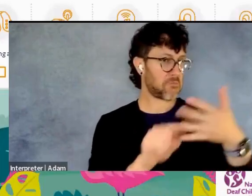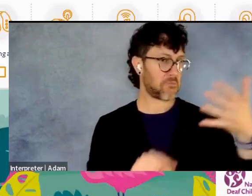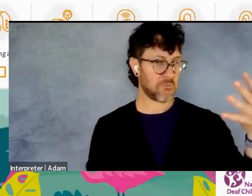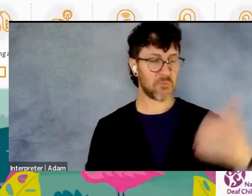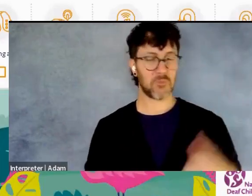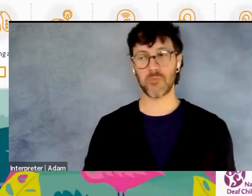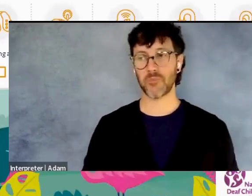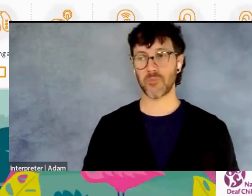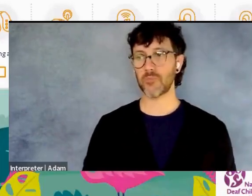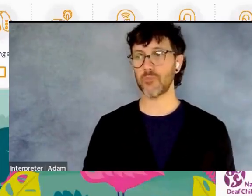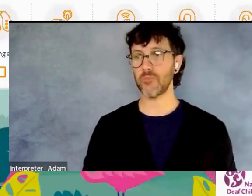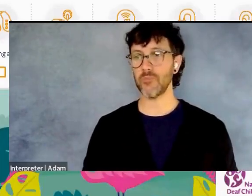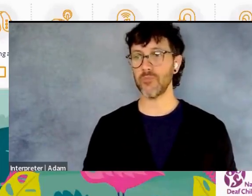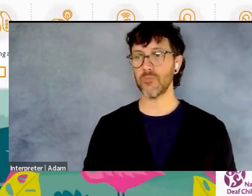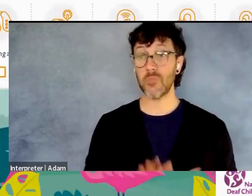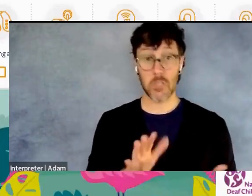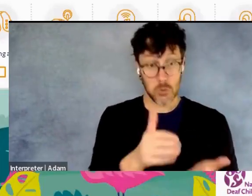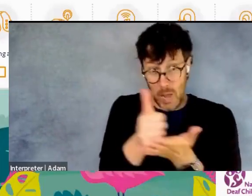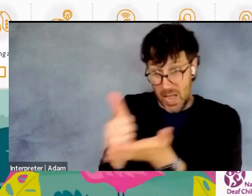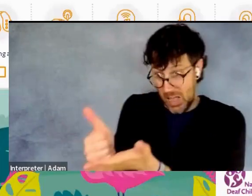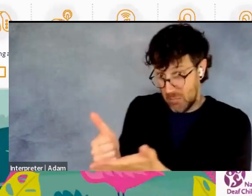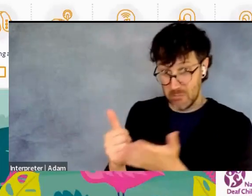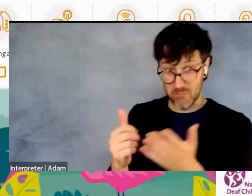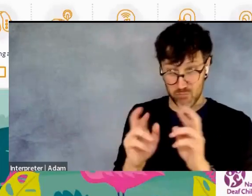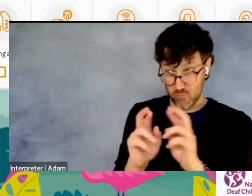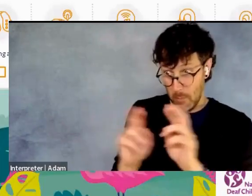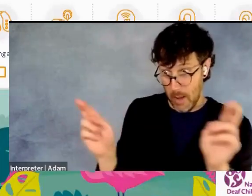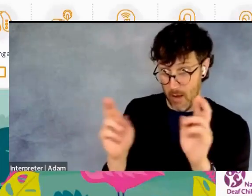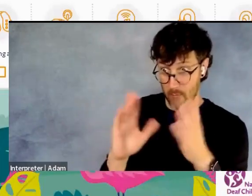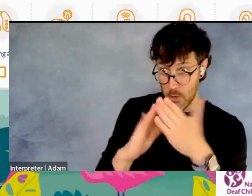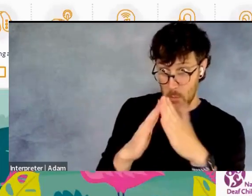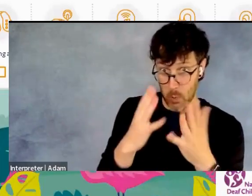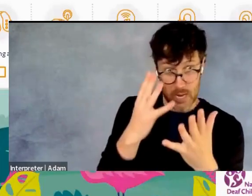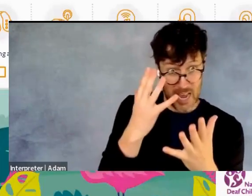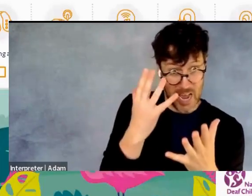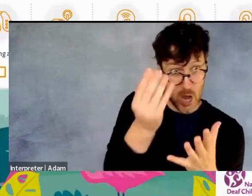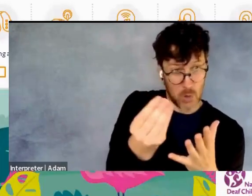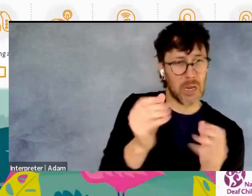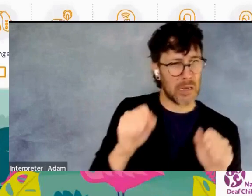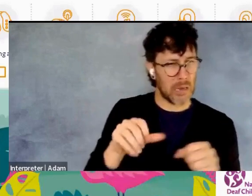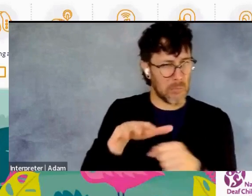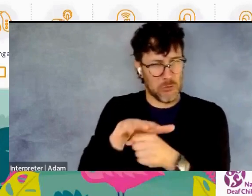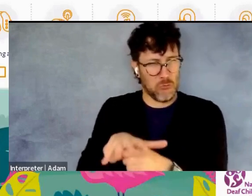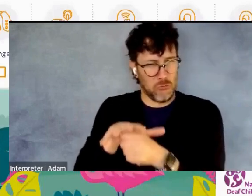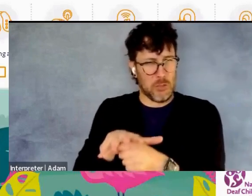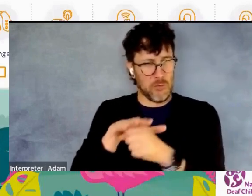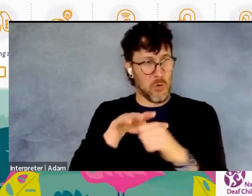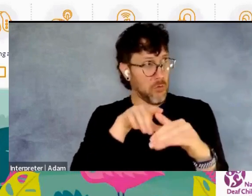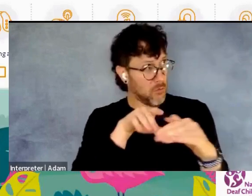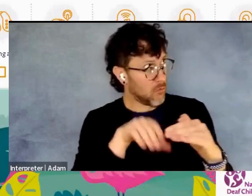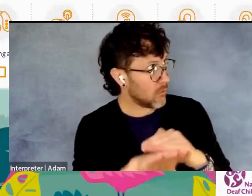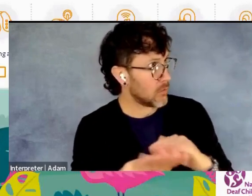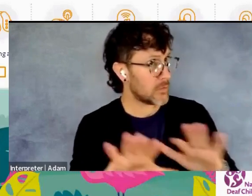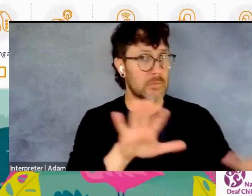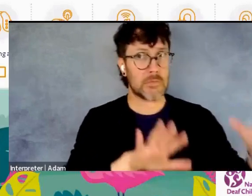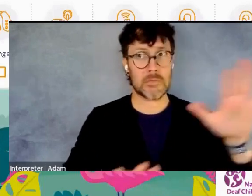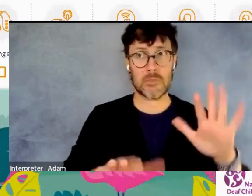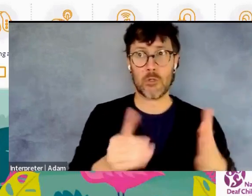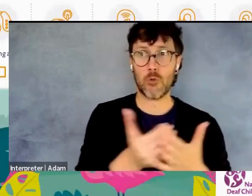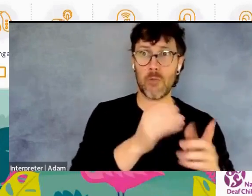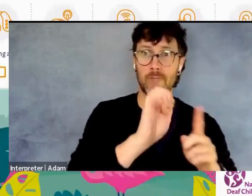And so to kind of prepare for community outings, because they can be very stressful going into a new environment that has a lot